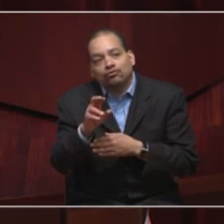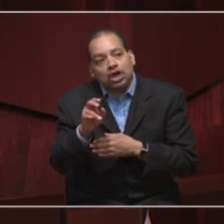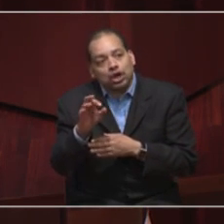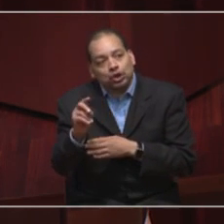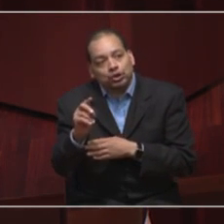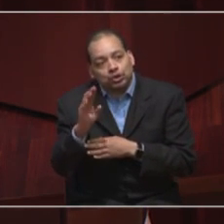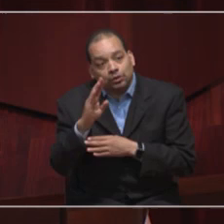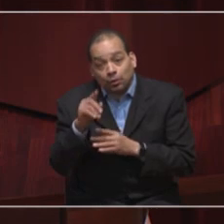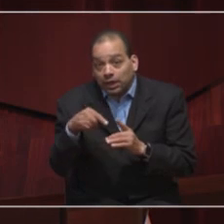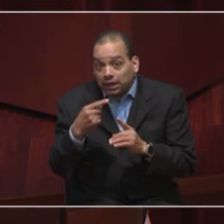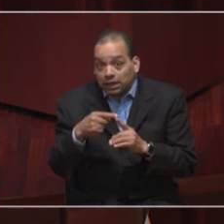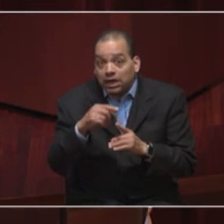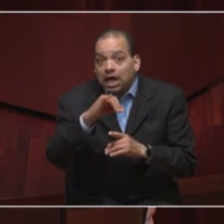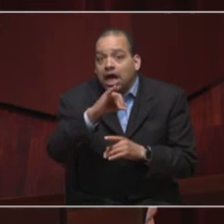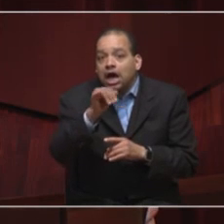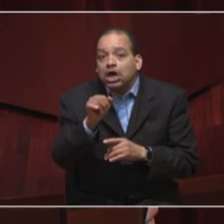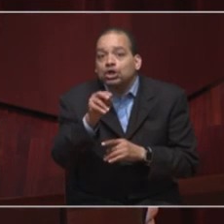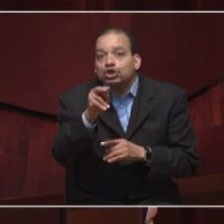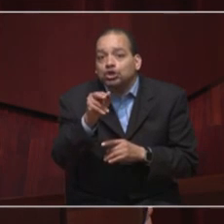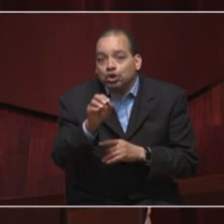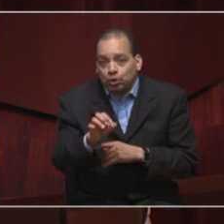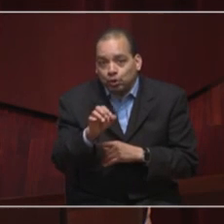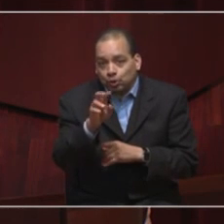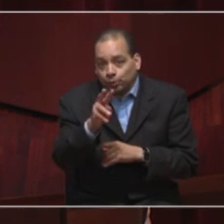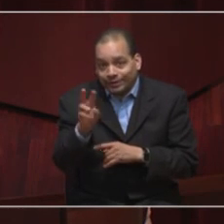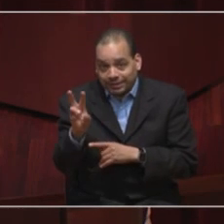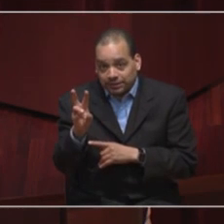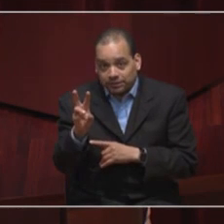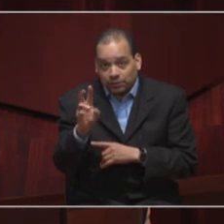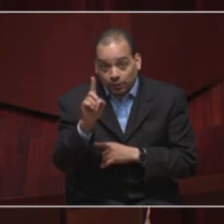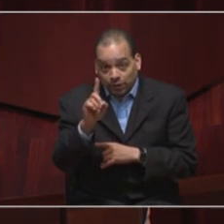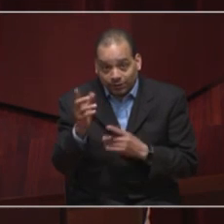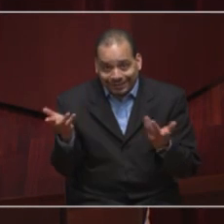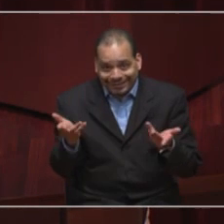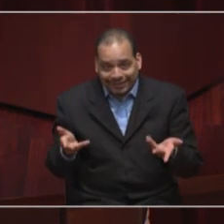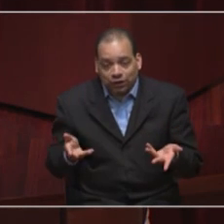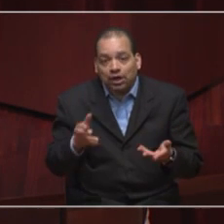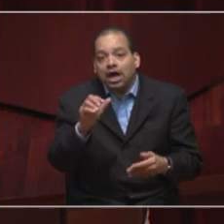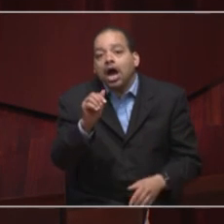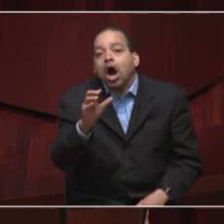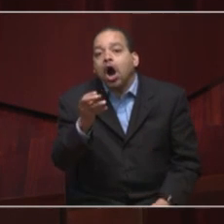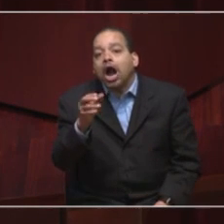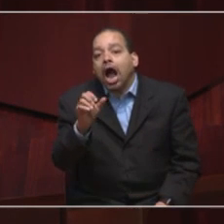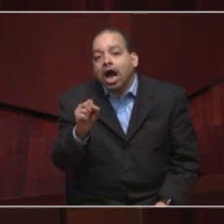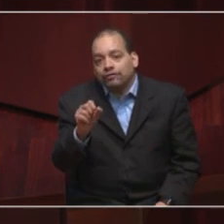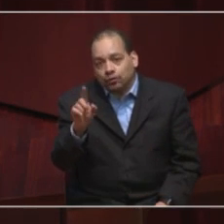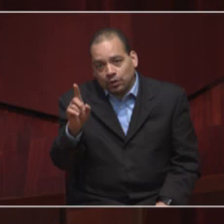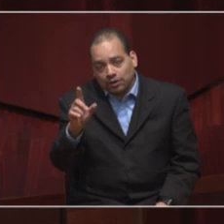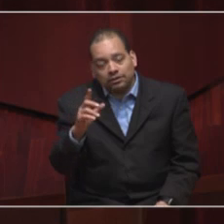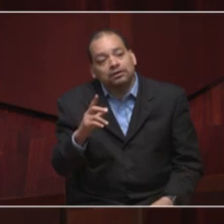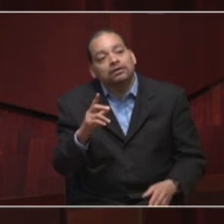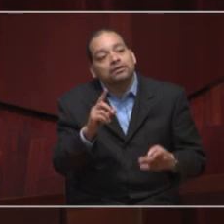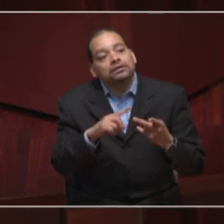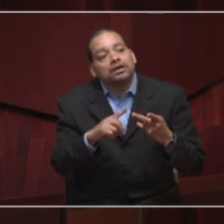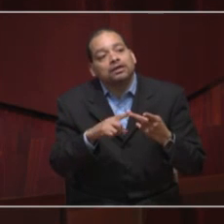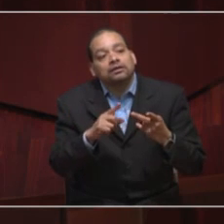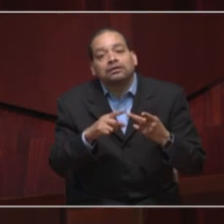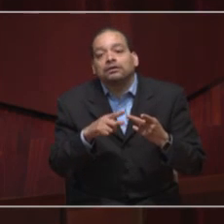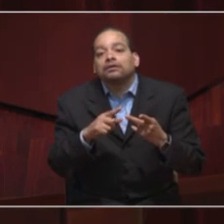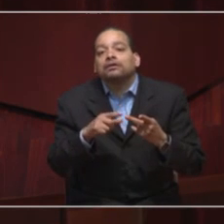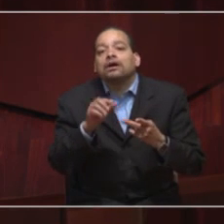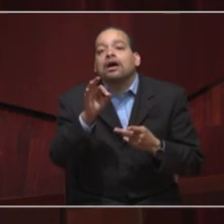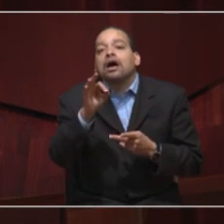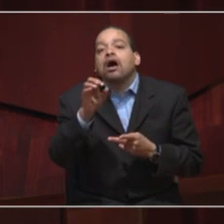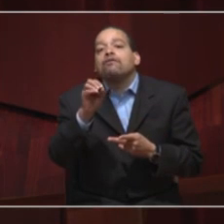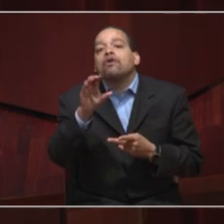June 25th to 26th right here at Archives 1. Second, the focus groups